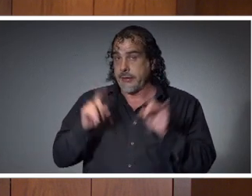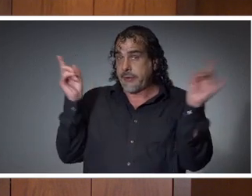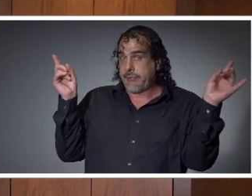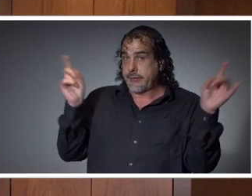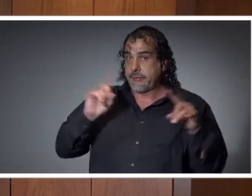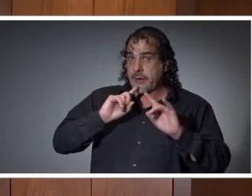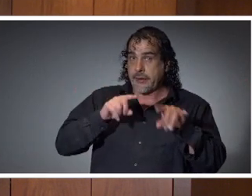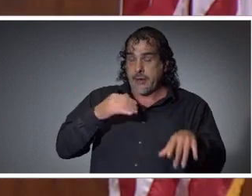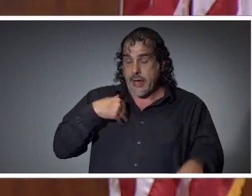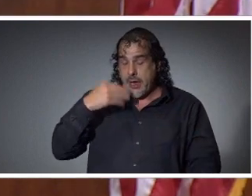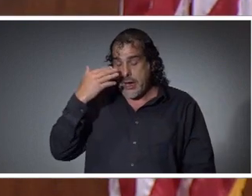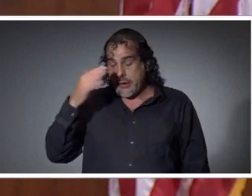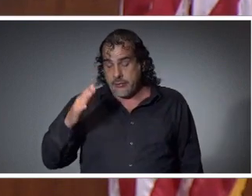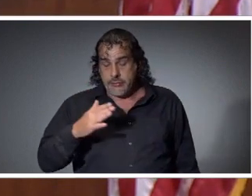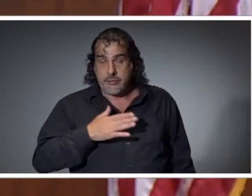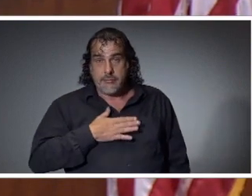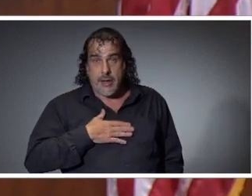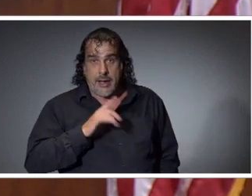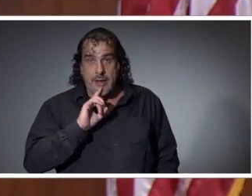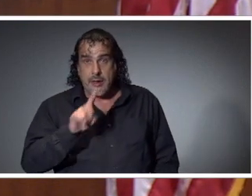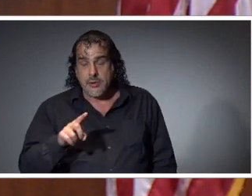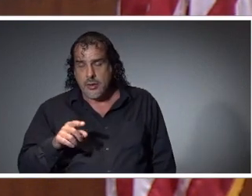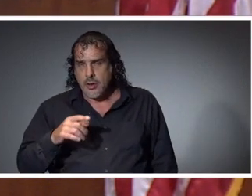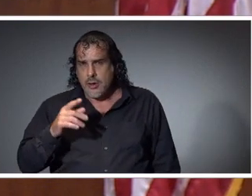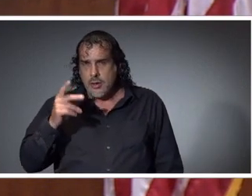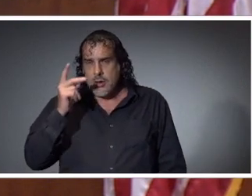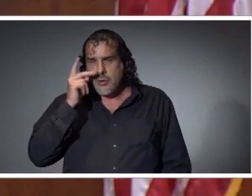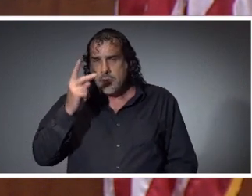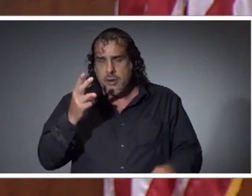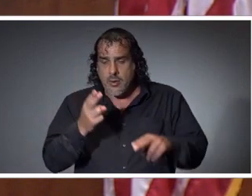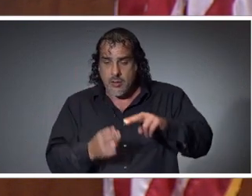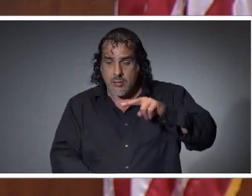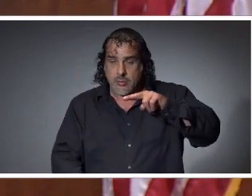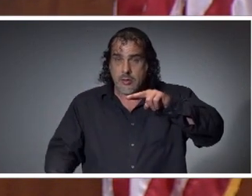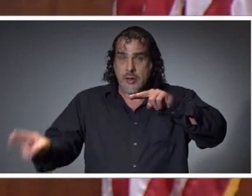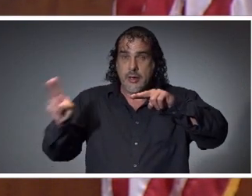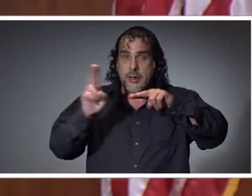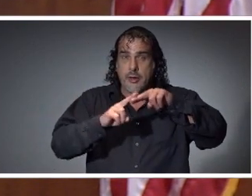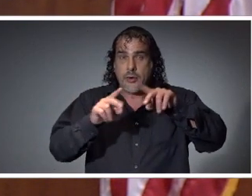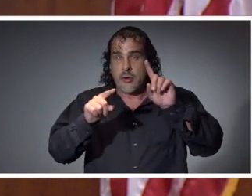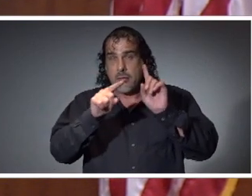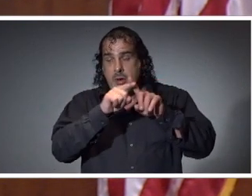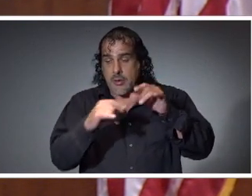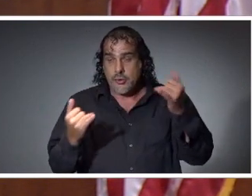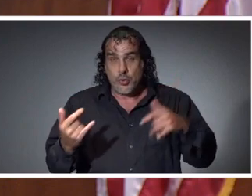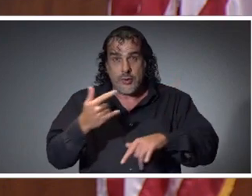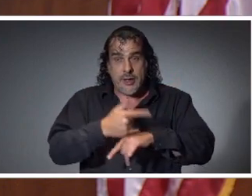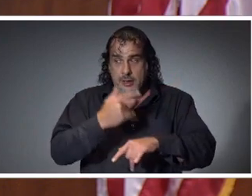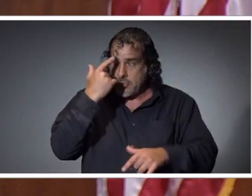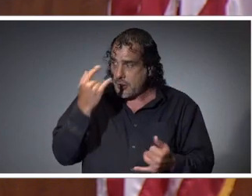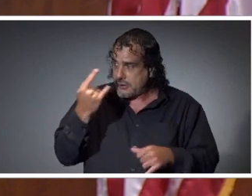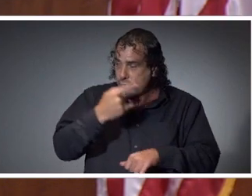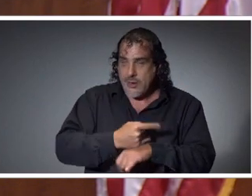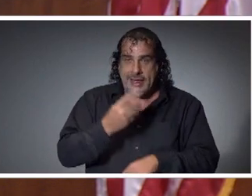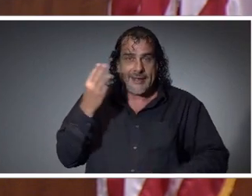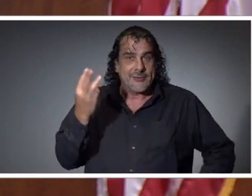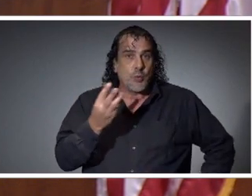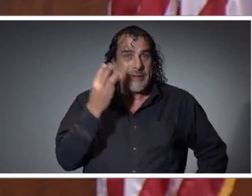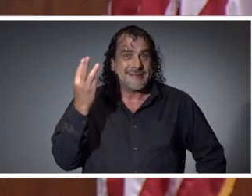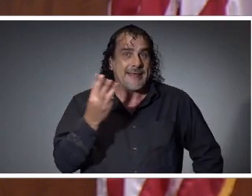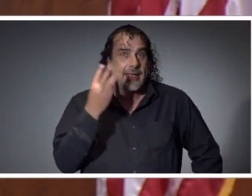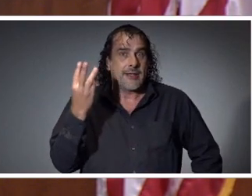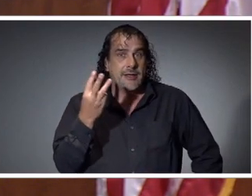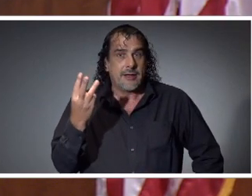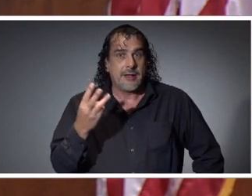have one as well. My answer is we saw a big increase in numbers today because today is Wednesday, and it is